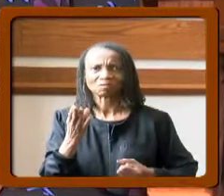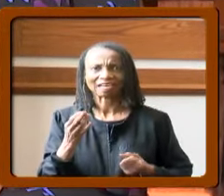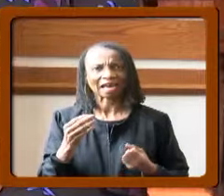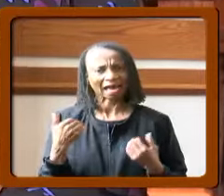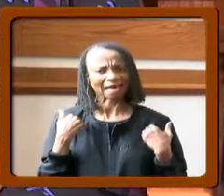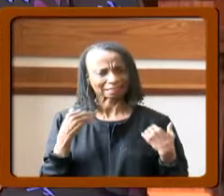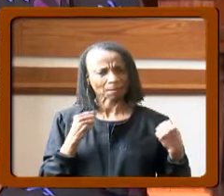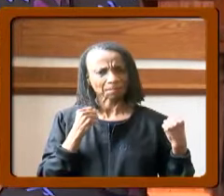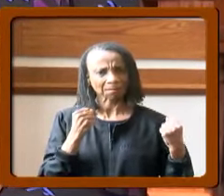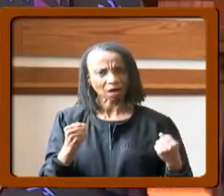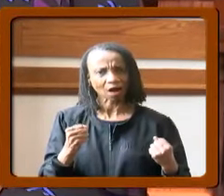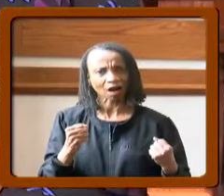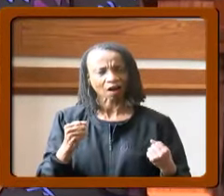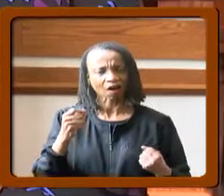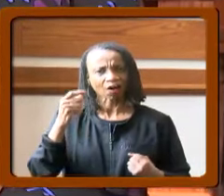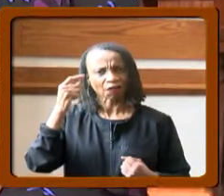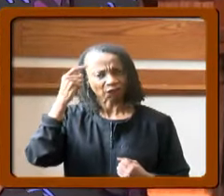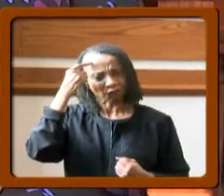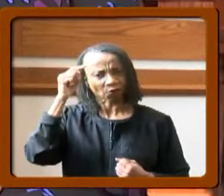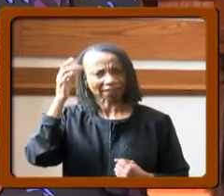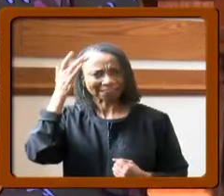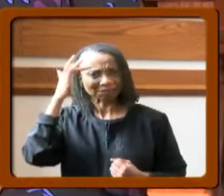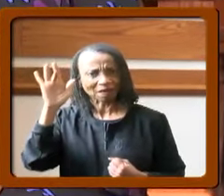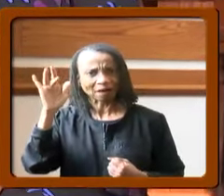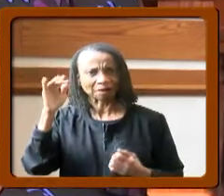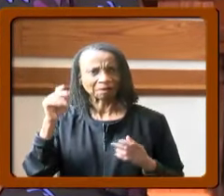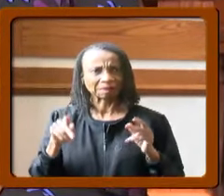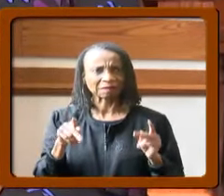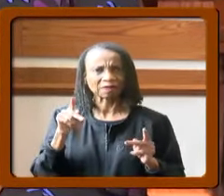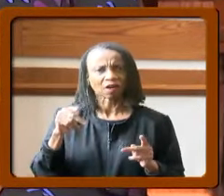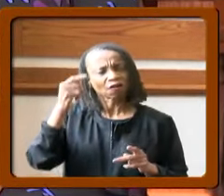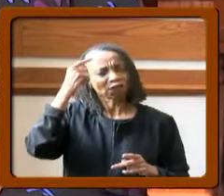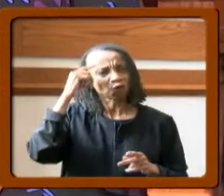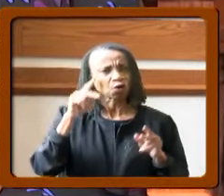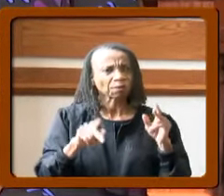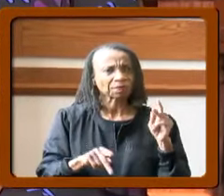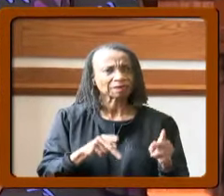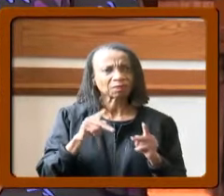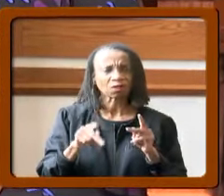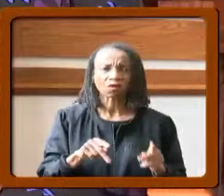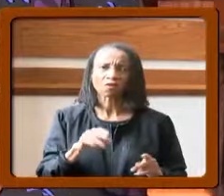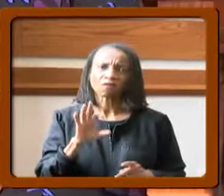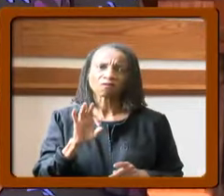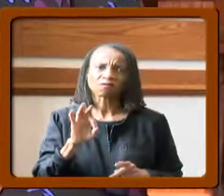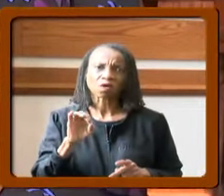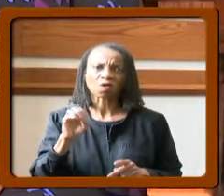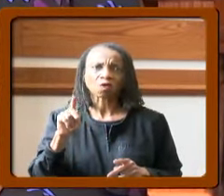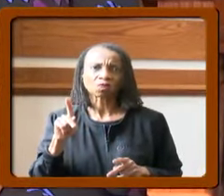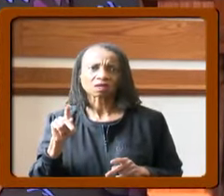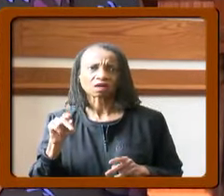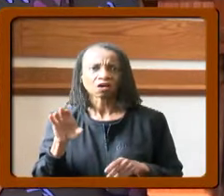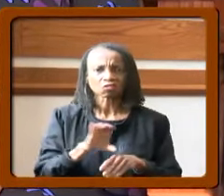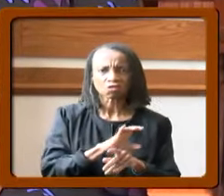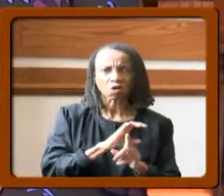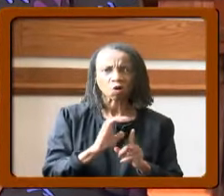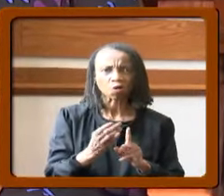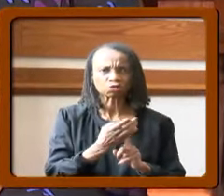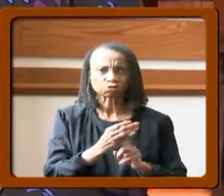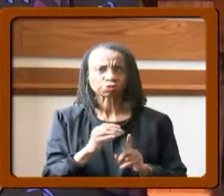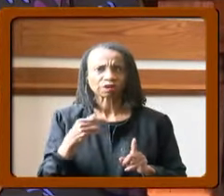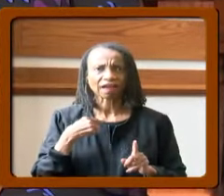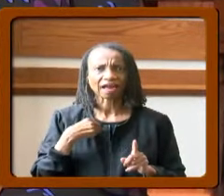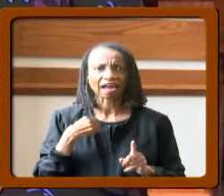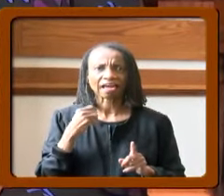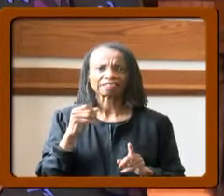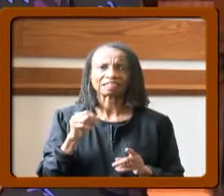the intelligentsia, but it is also a gospel for folk culture and oral culture. The ability to